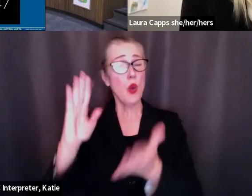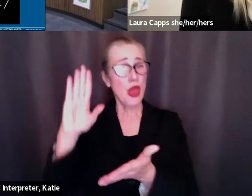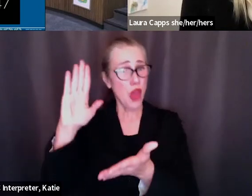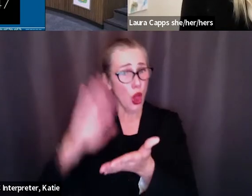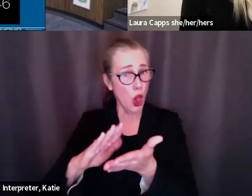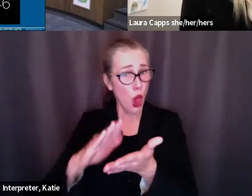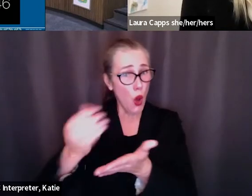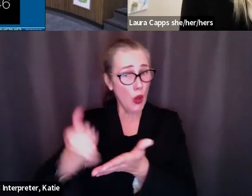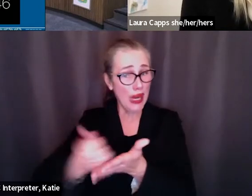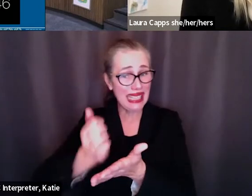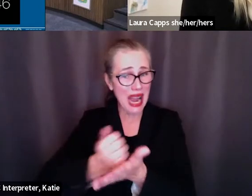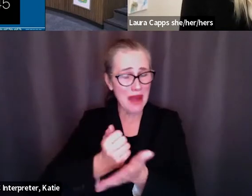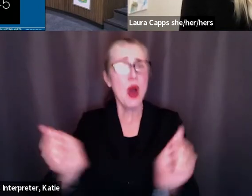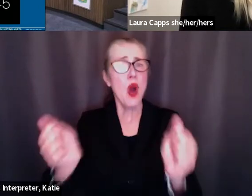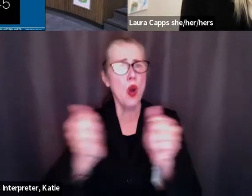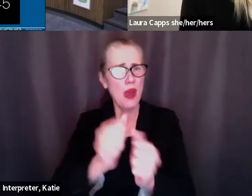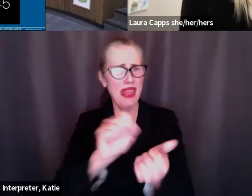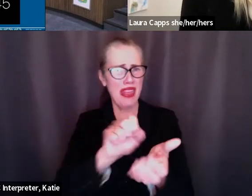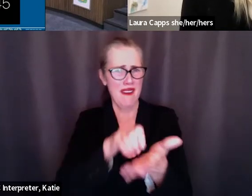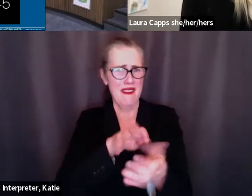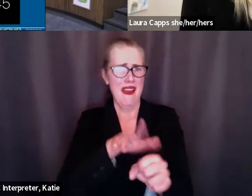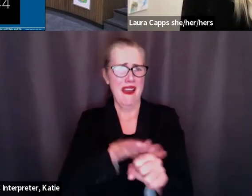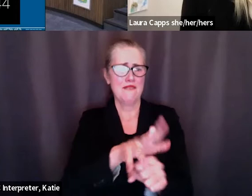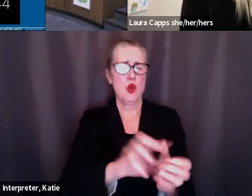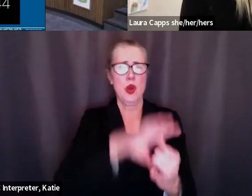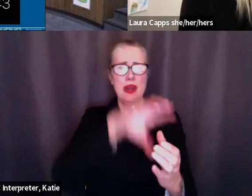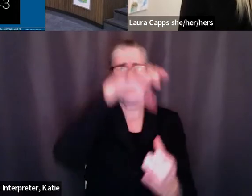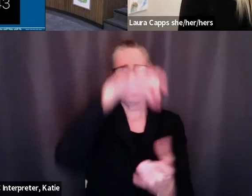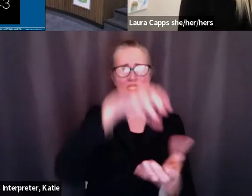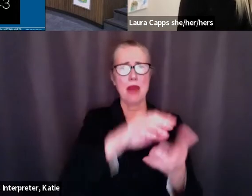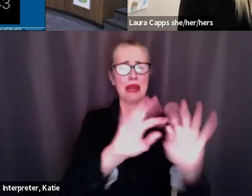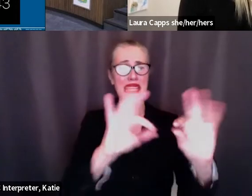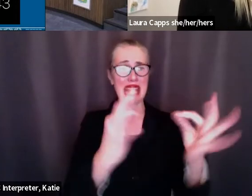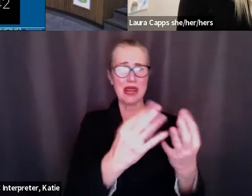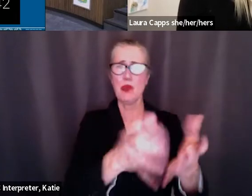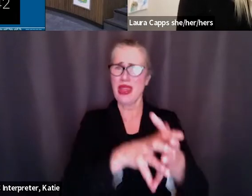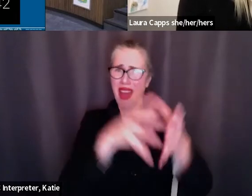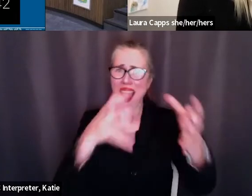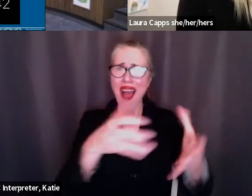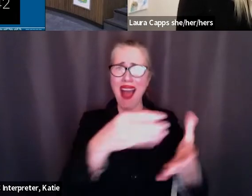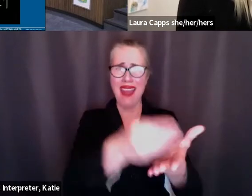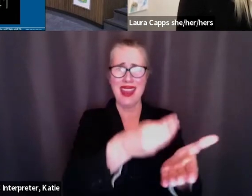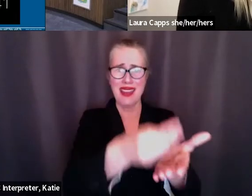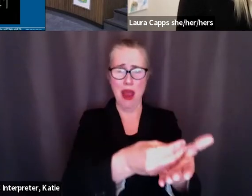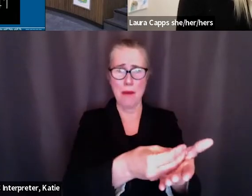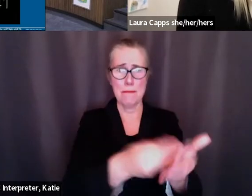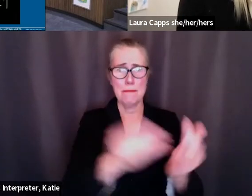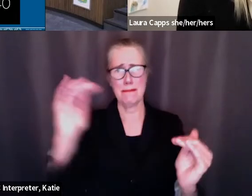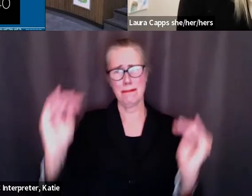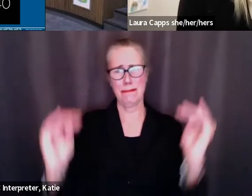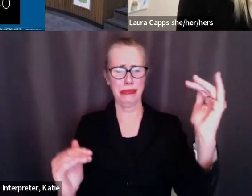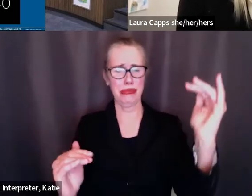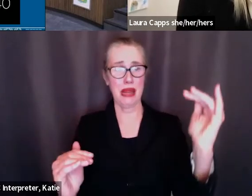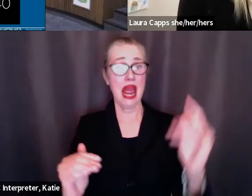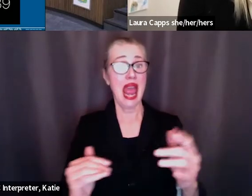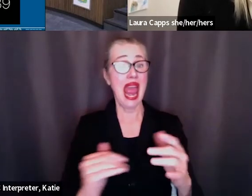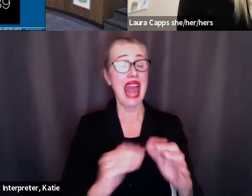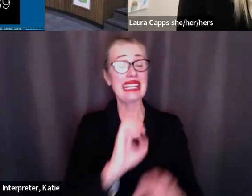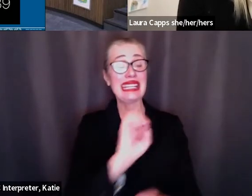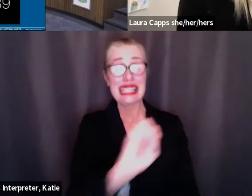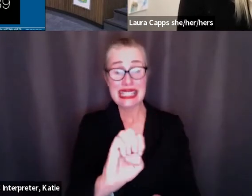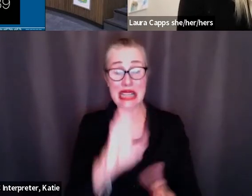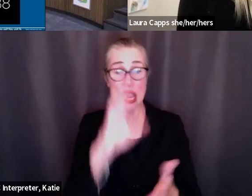mesa neighborhood which has affluent families that have high income it also combines the east side low-income